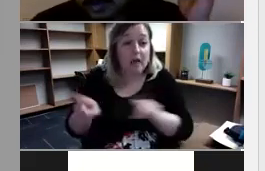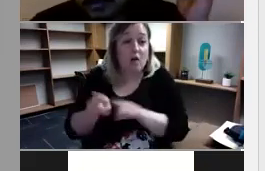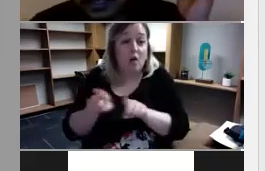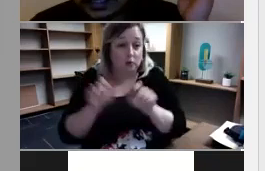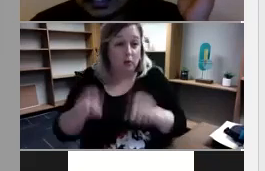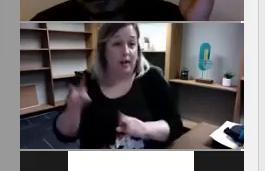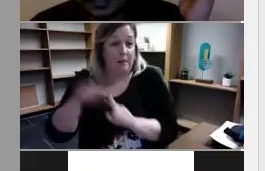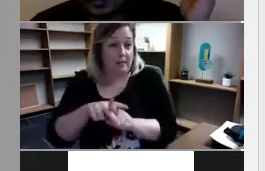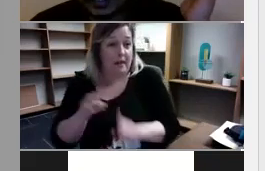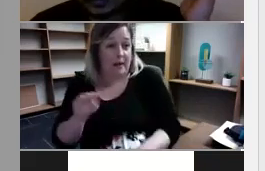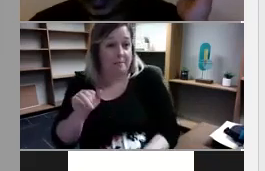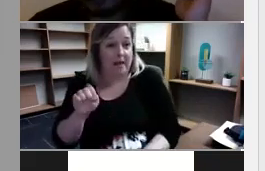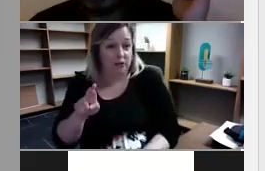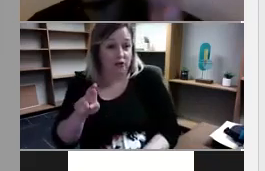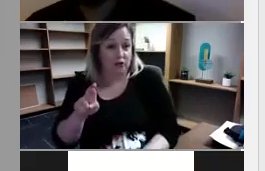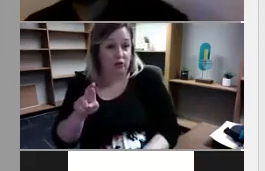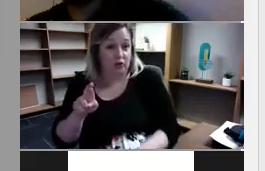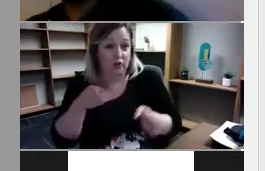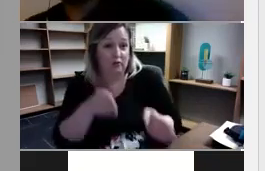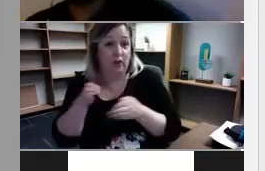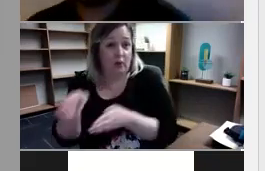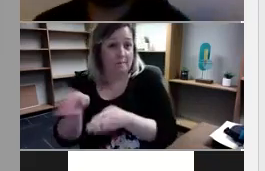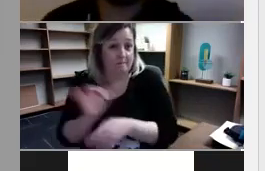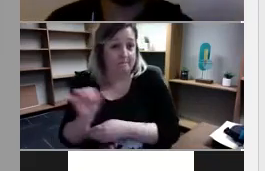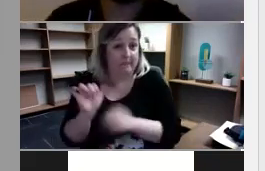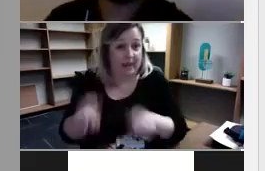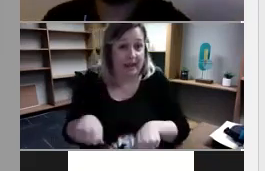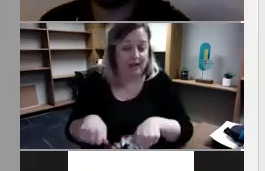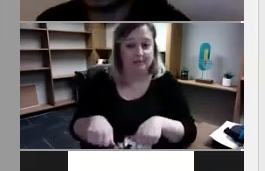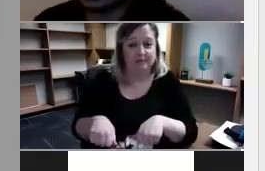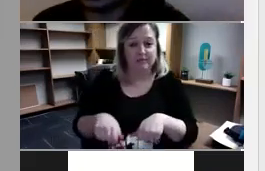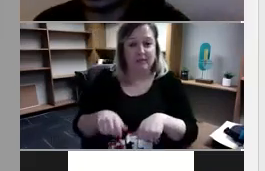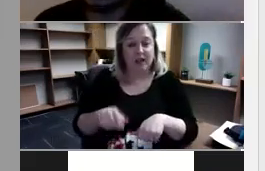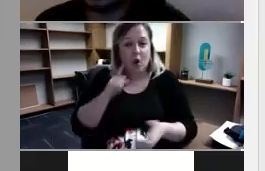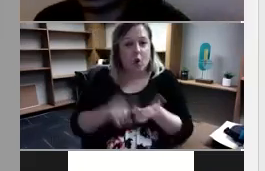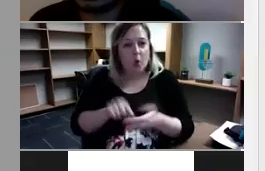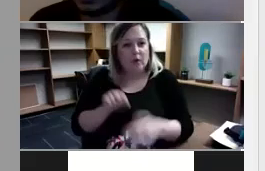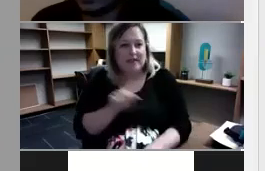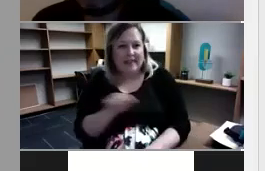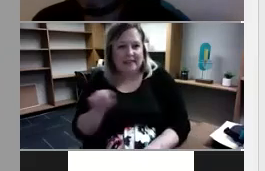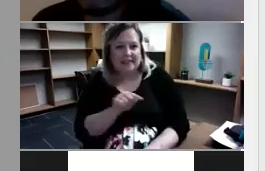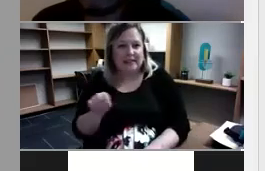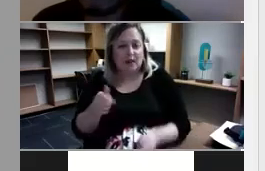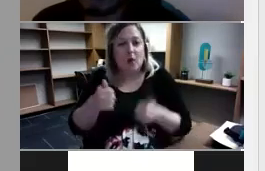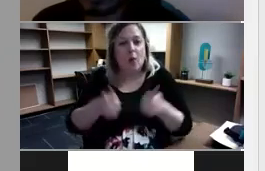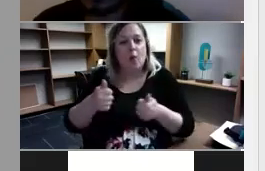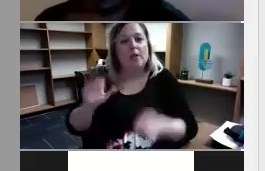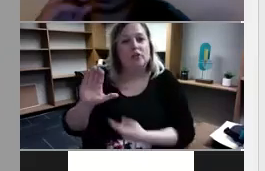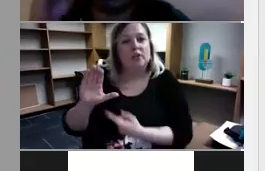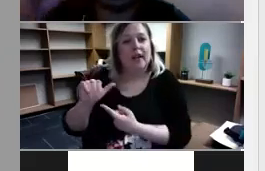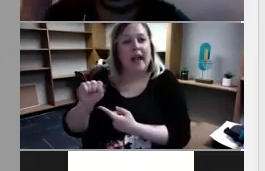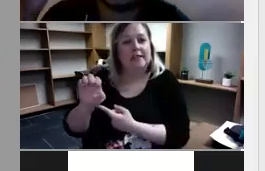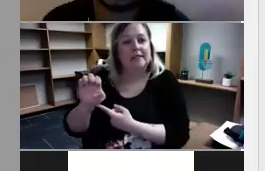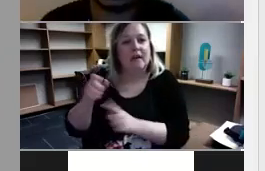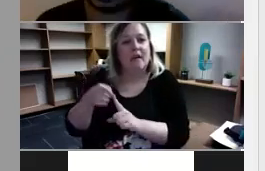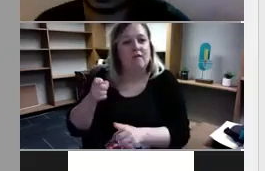have 2s m by 2 plus 1. Can someone tell me which case of the master theorem would this apply?